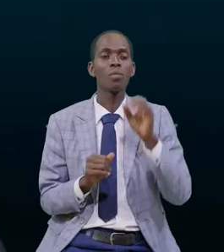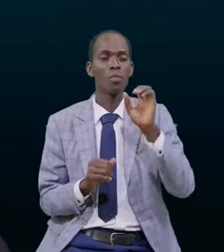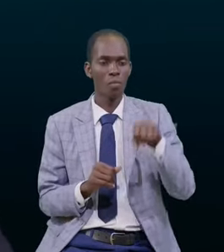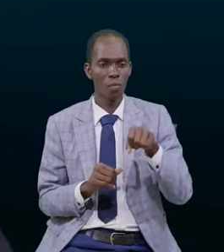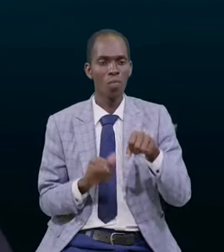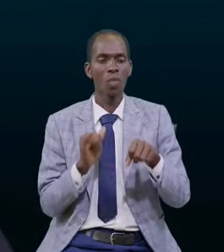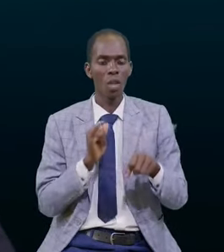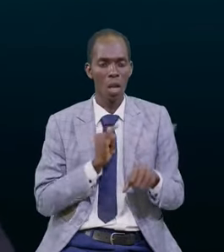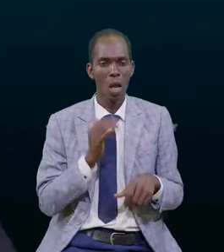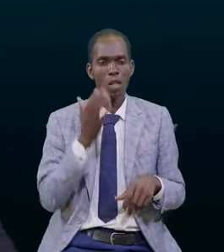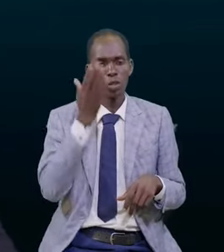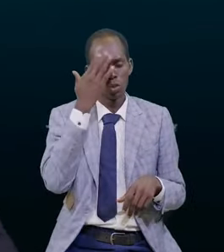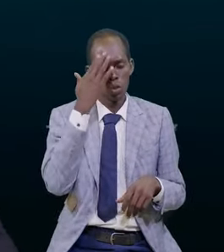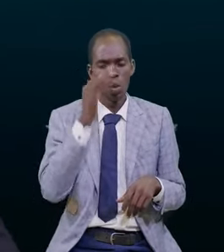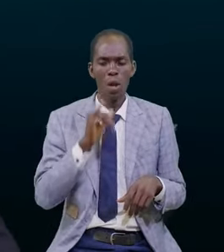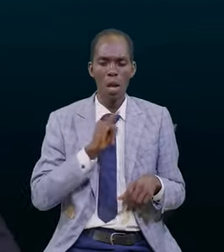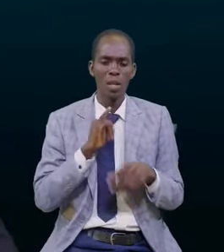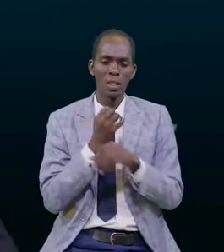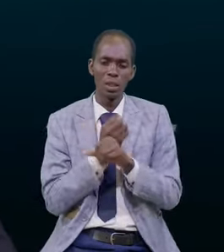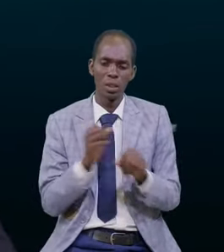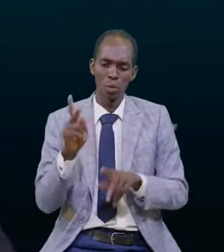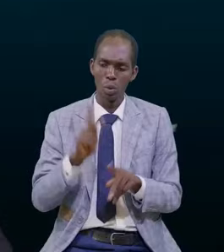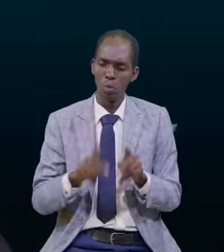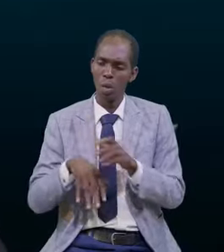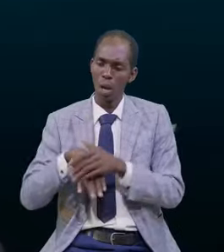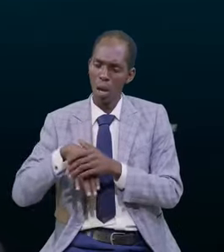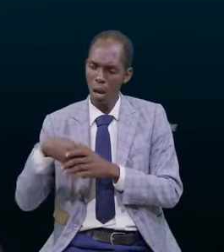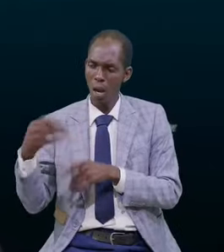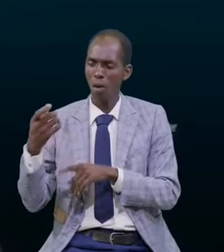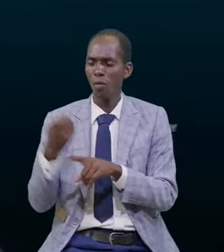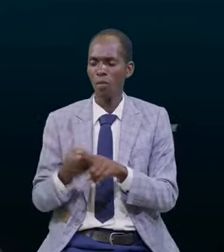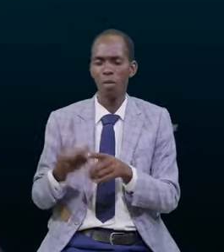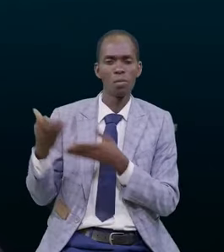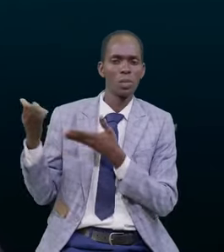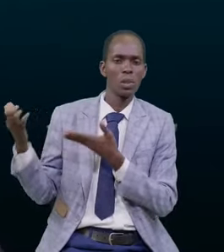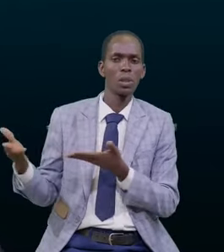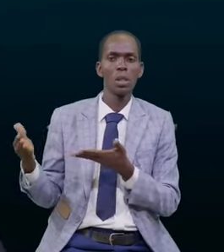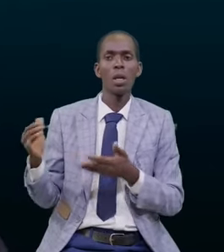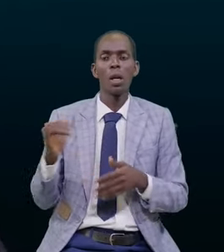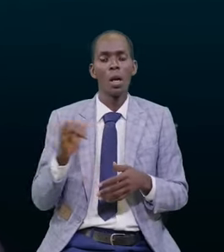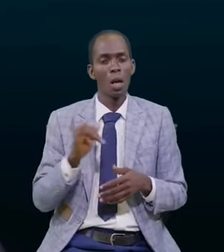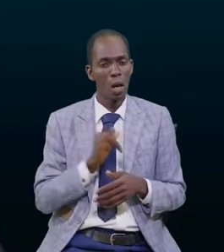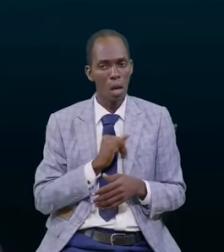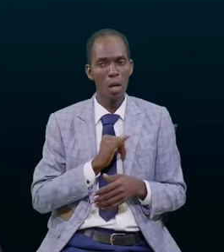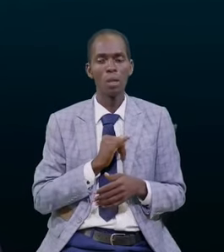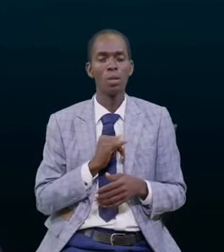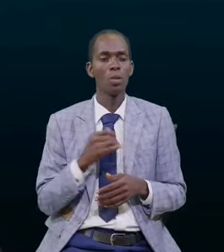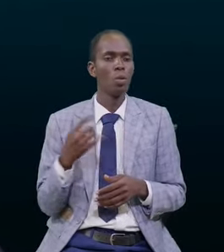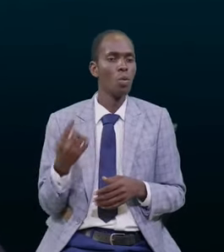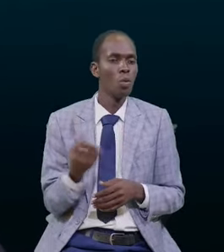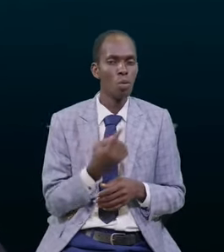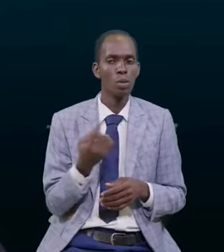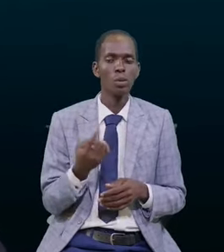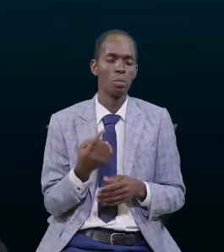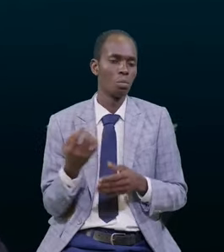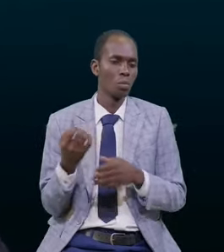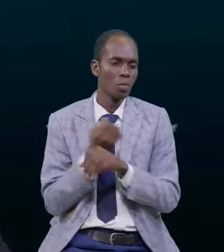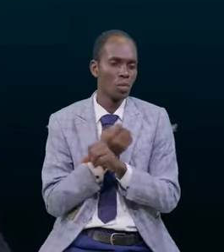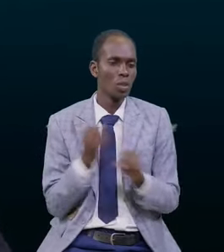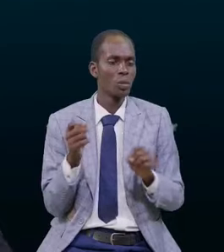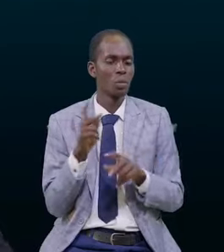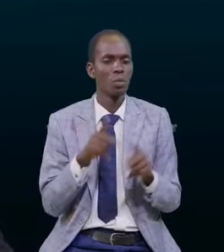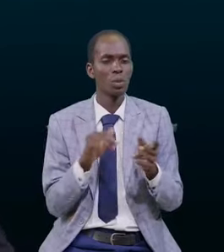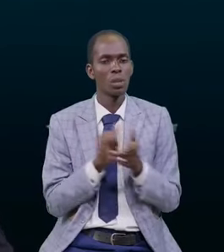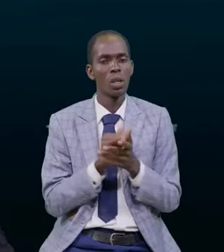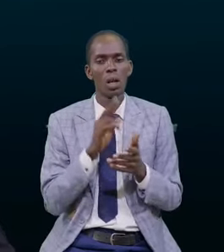it that way I only blot out those who have seen that I wonder where some theologians are reading because it's clear look at